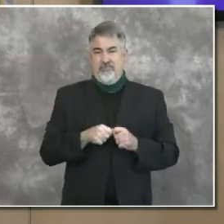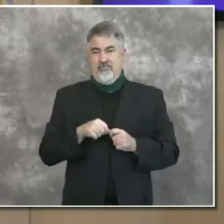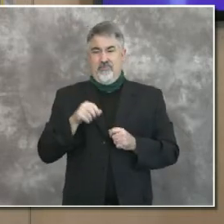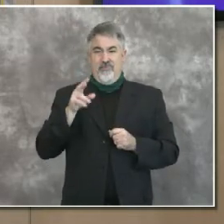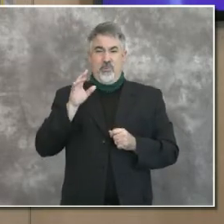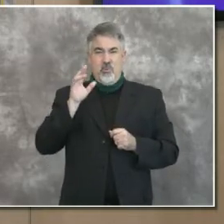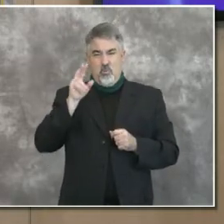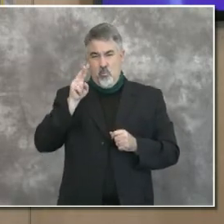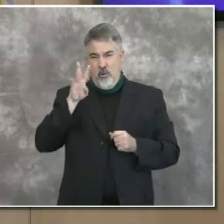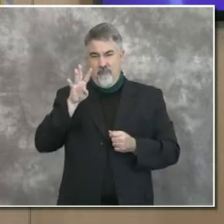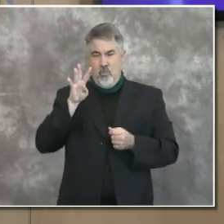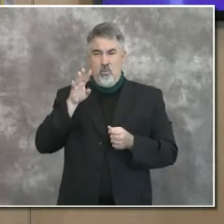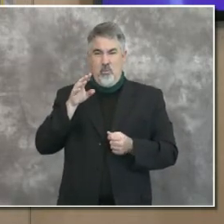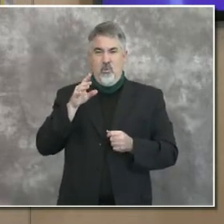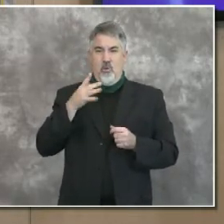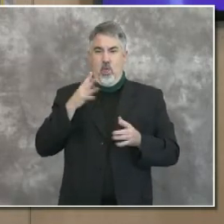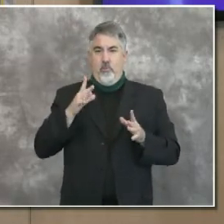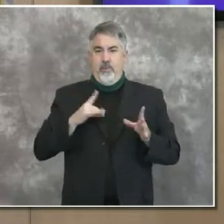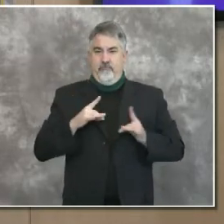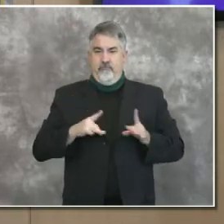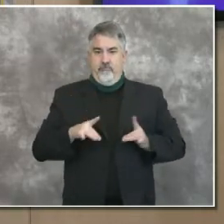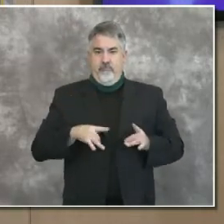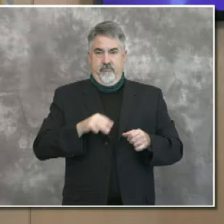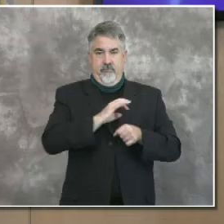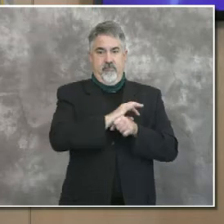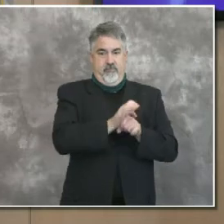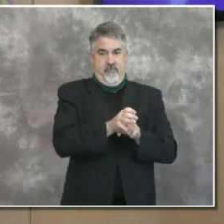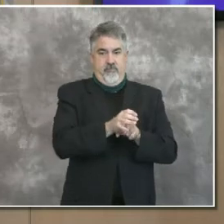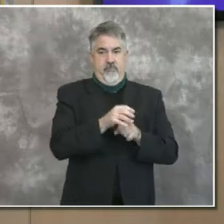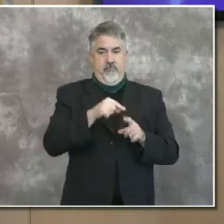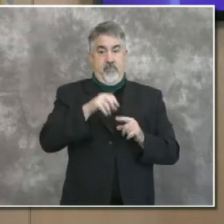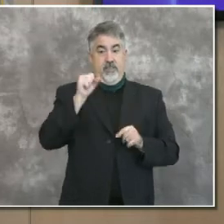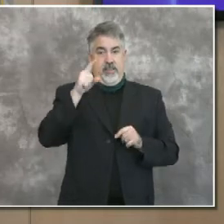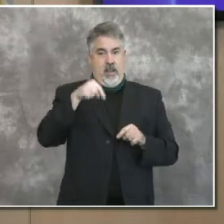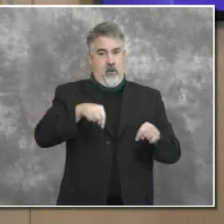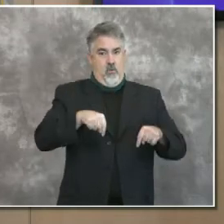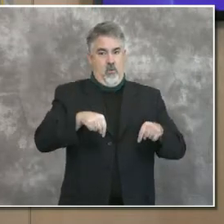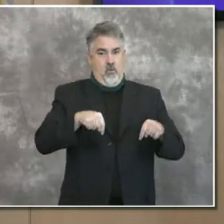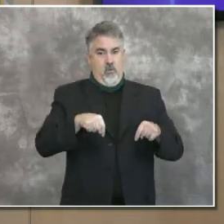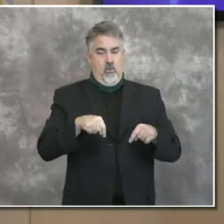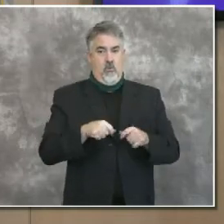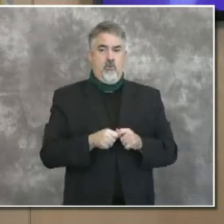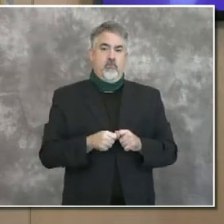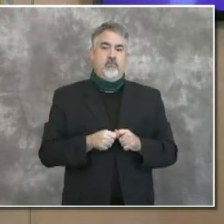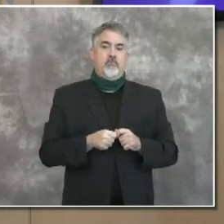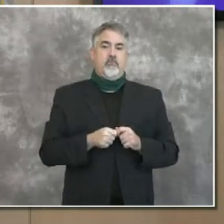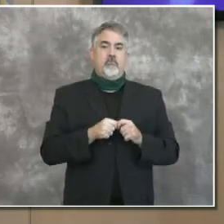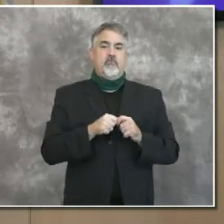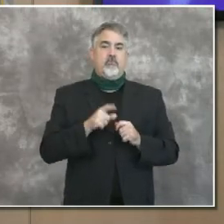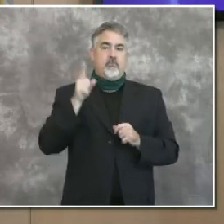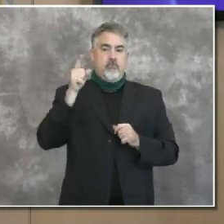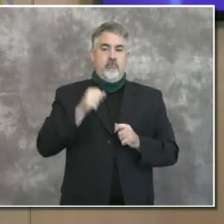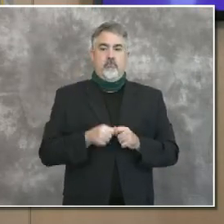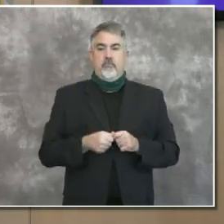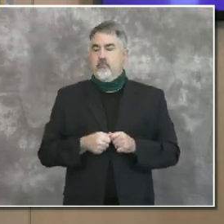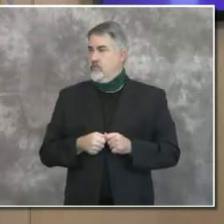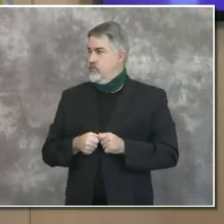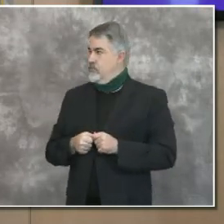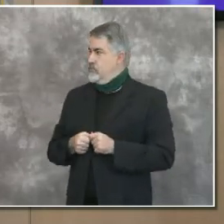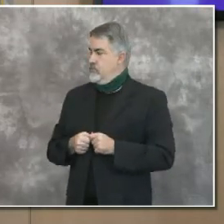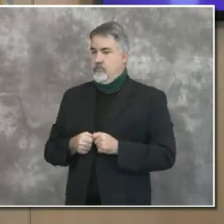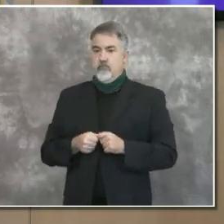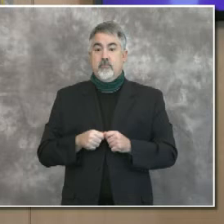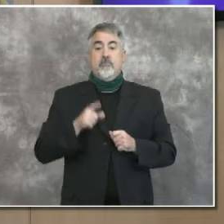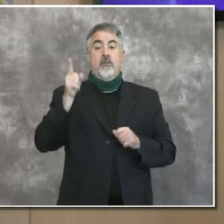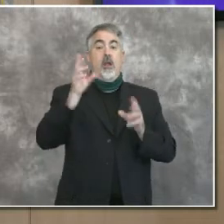total cases throughout San Diego County have tested positive. As it relates to the convention center, it is still just 2 positive